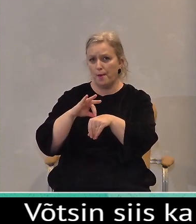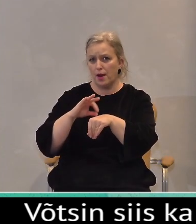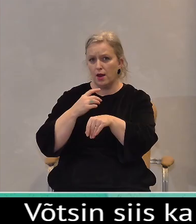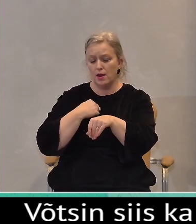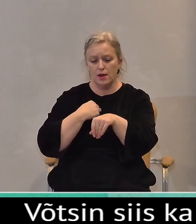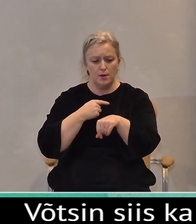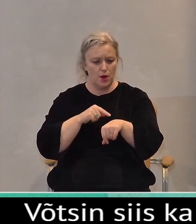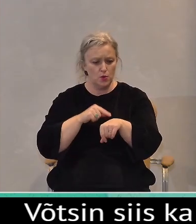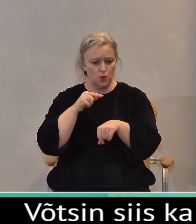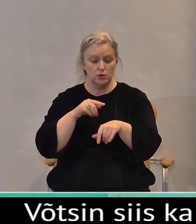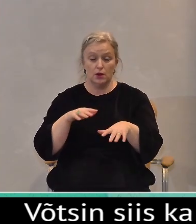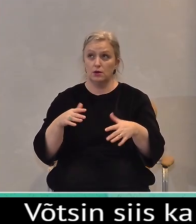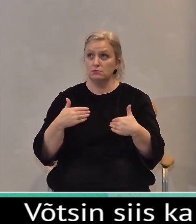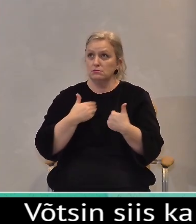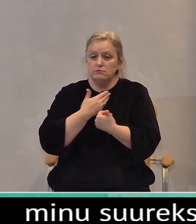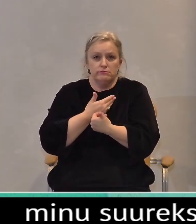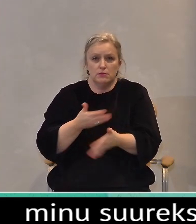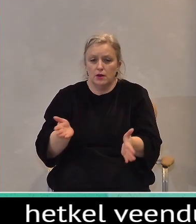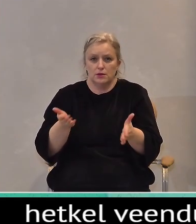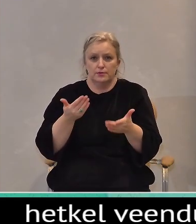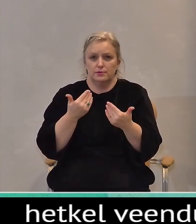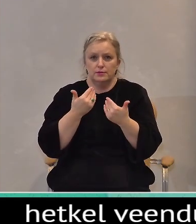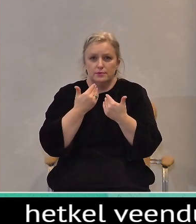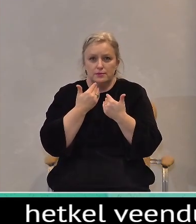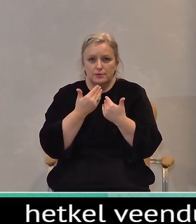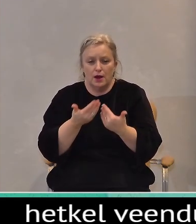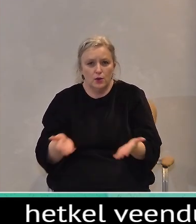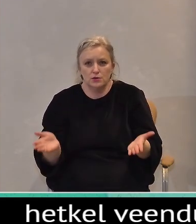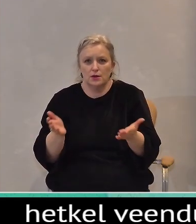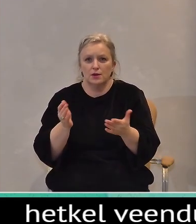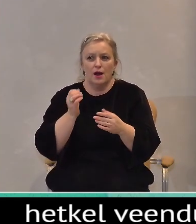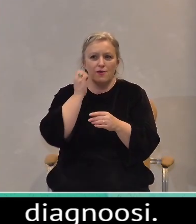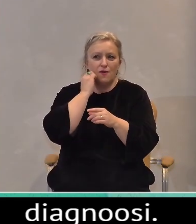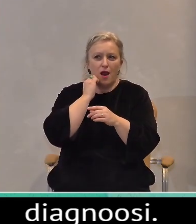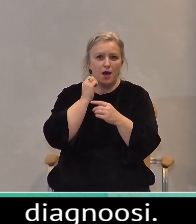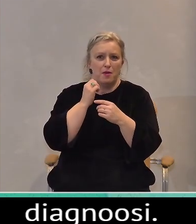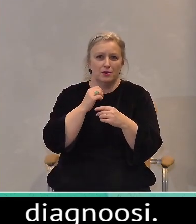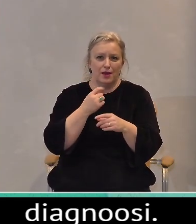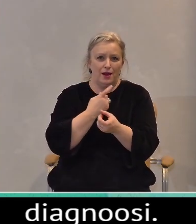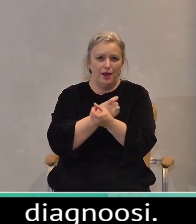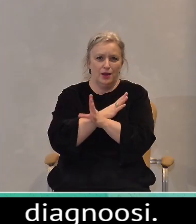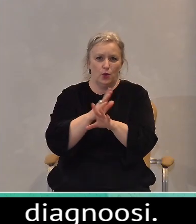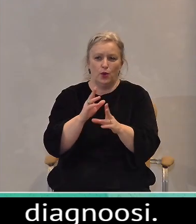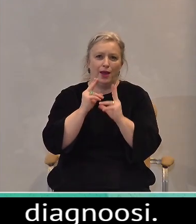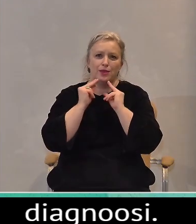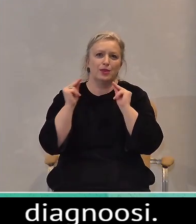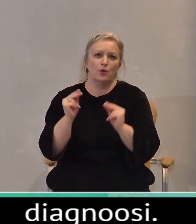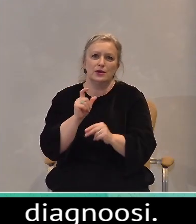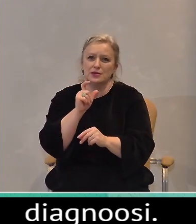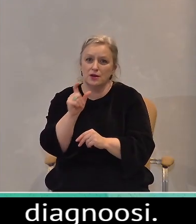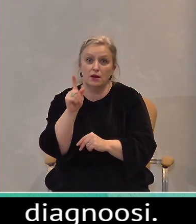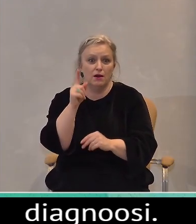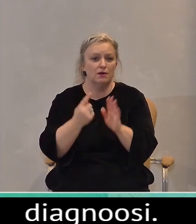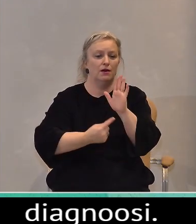it would yield a Rett syndrome diagnosis. This negative result made me feel